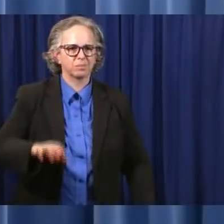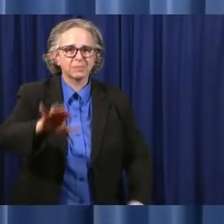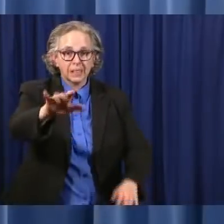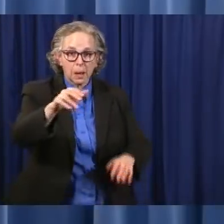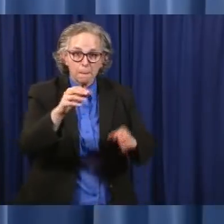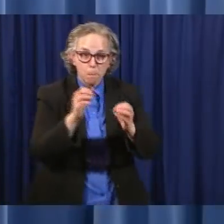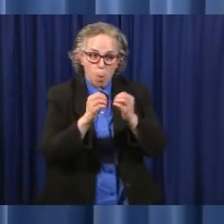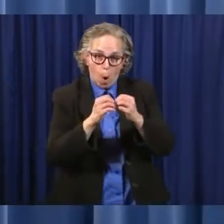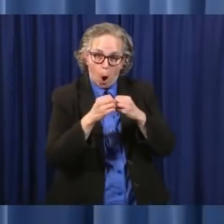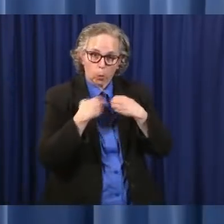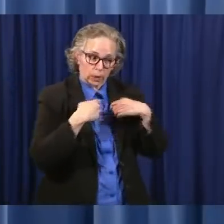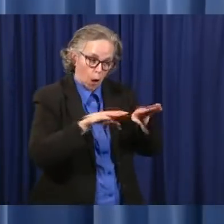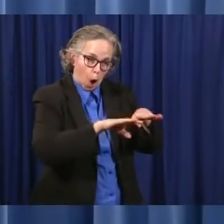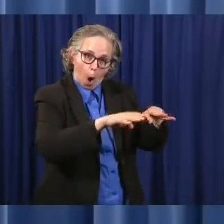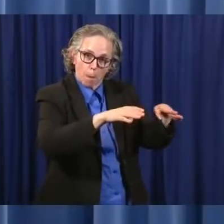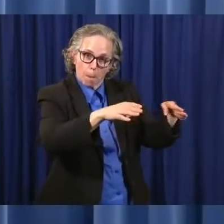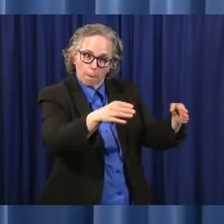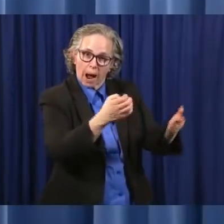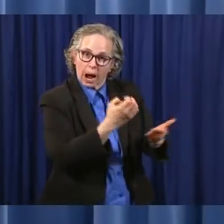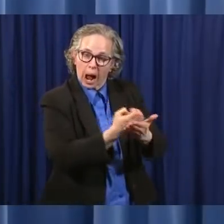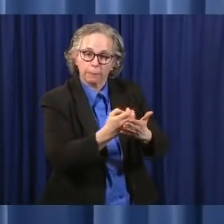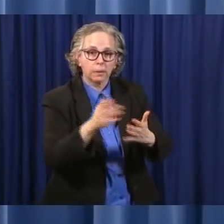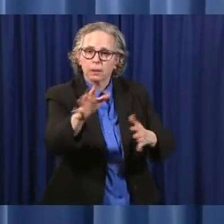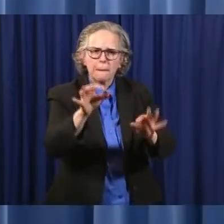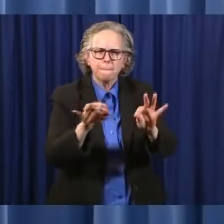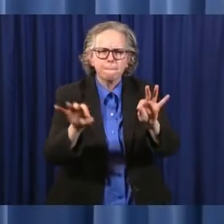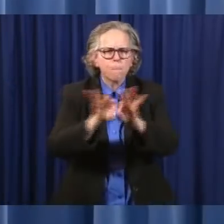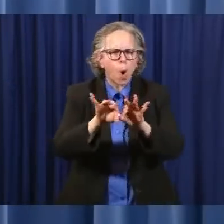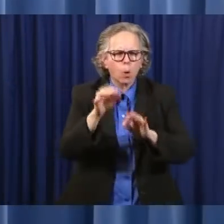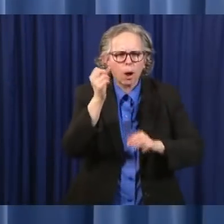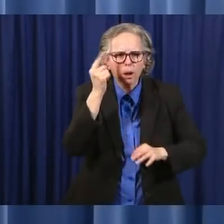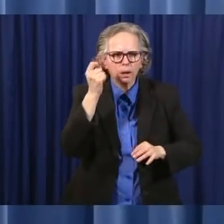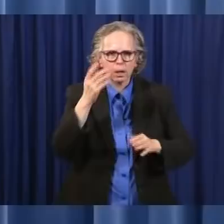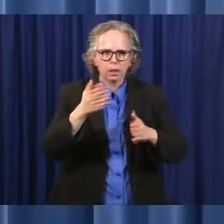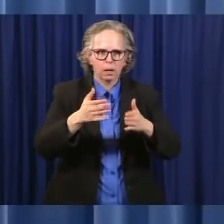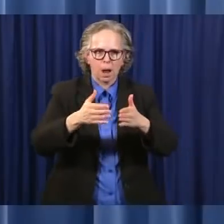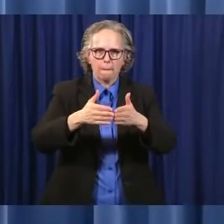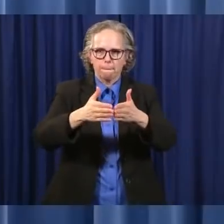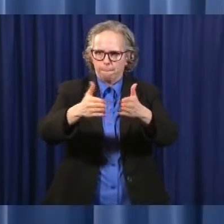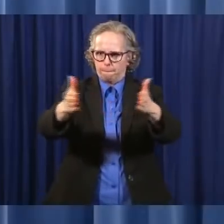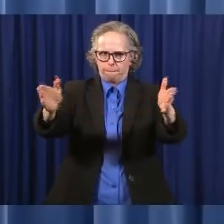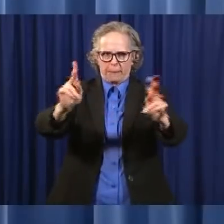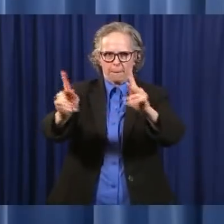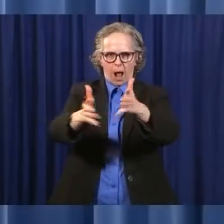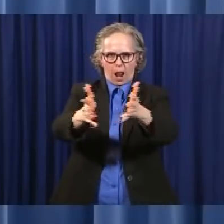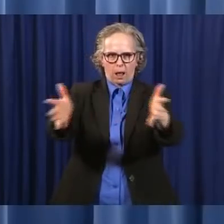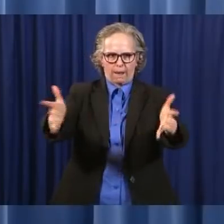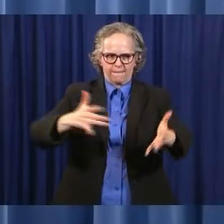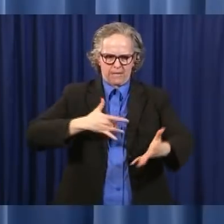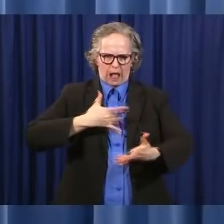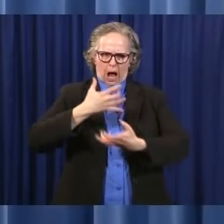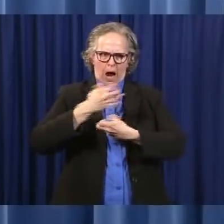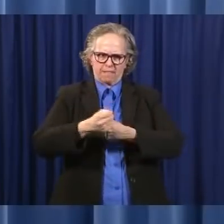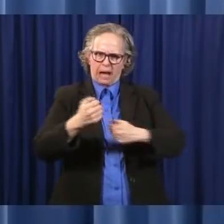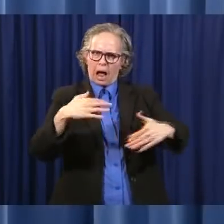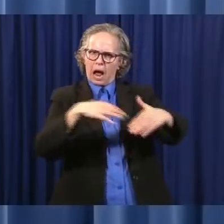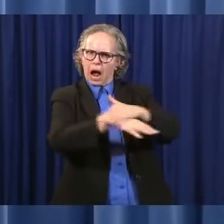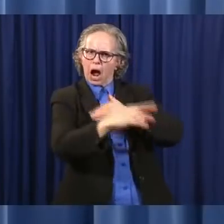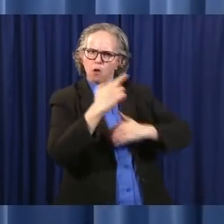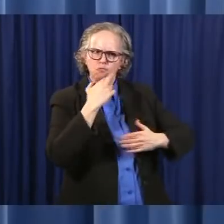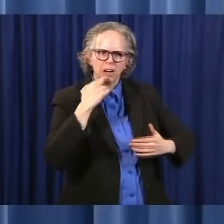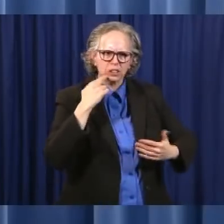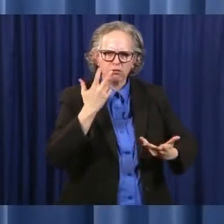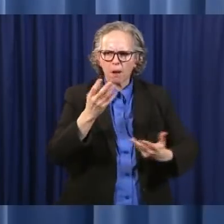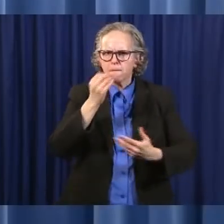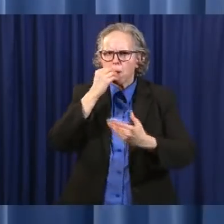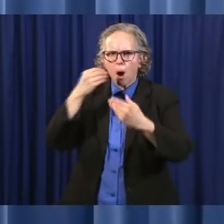is for the public to have confidence that when they go to a restaurant, when they go to jewelry store, when they go to the grocery store,